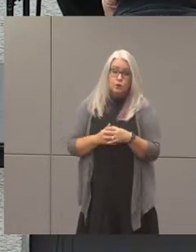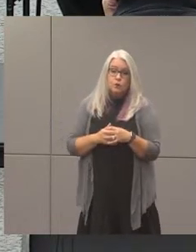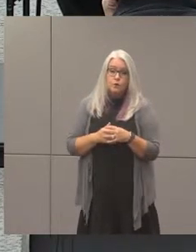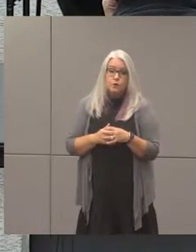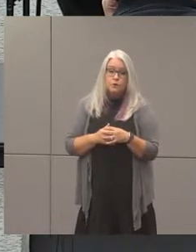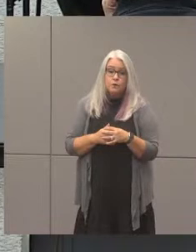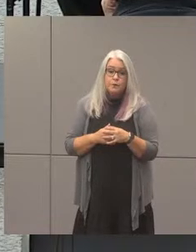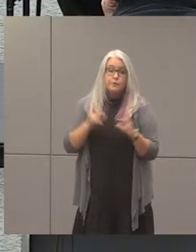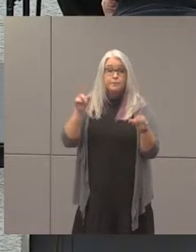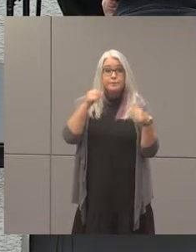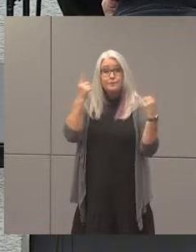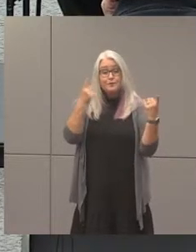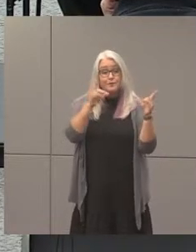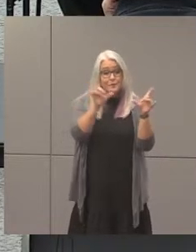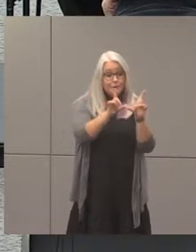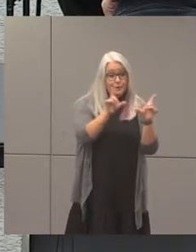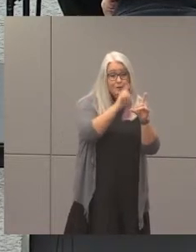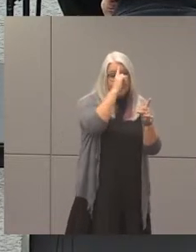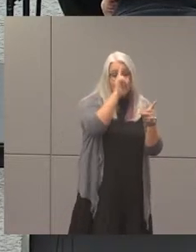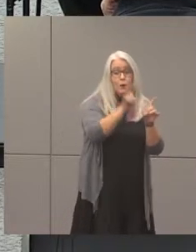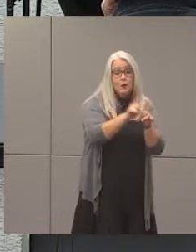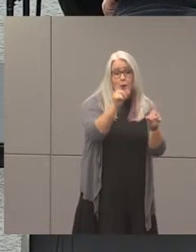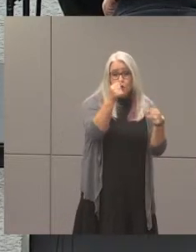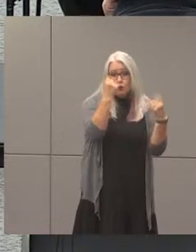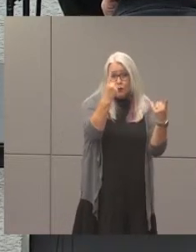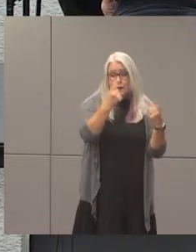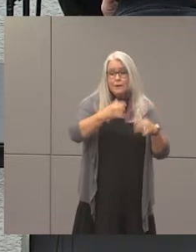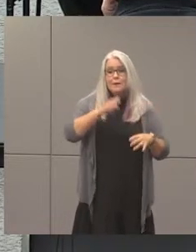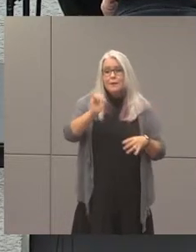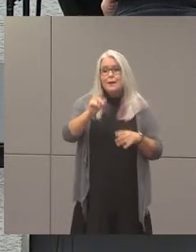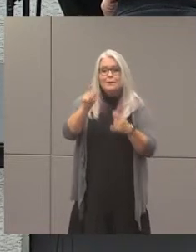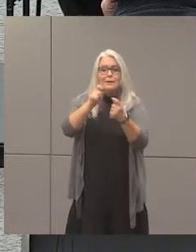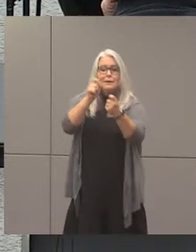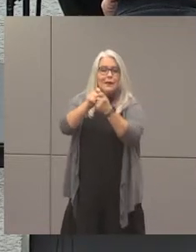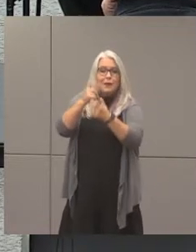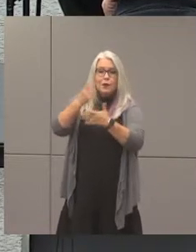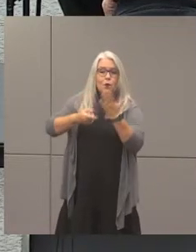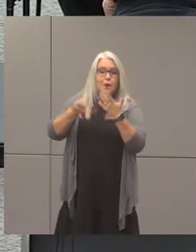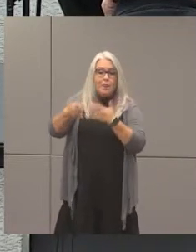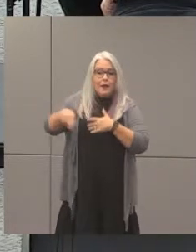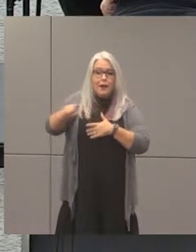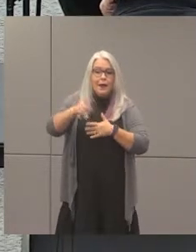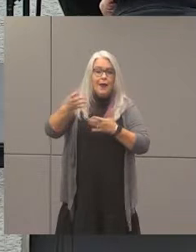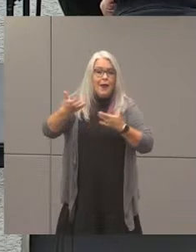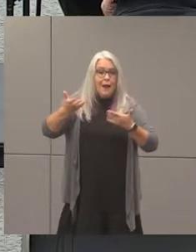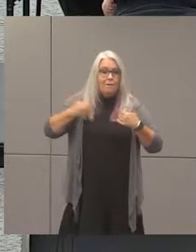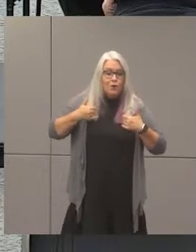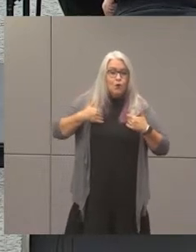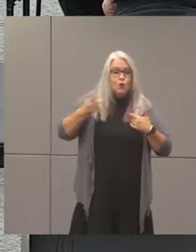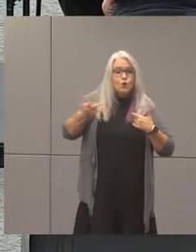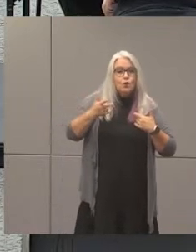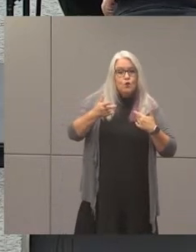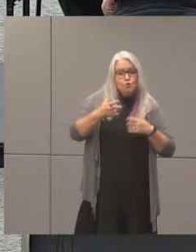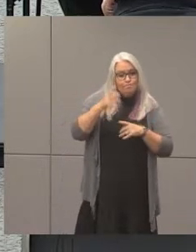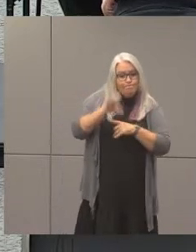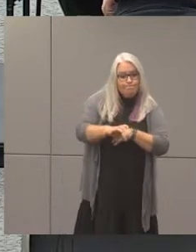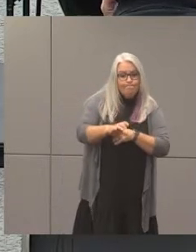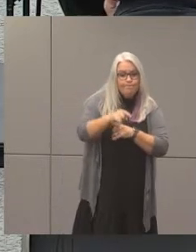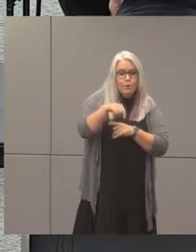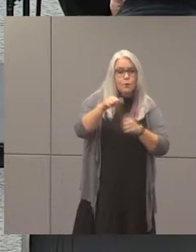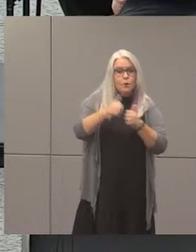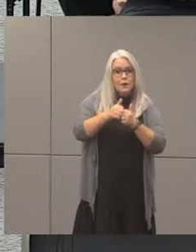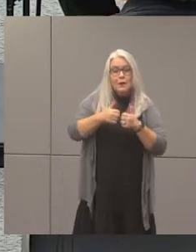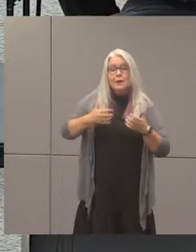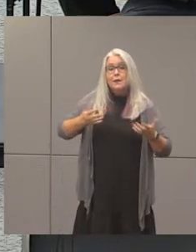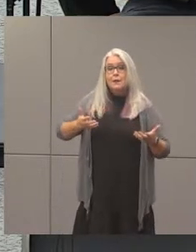I understand licensing agreements, and that's exactly what they have you over a barrel with this, where